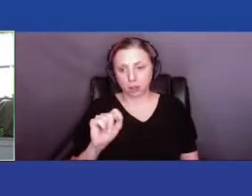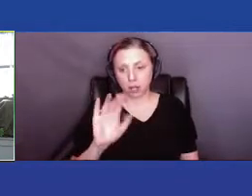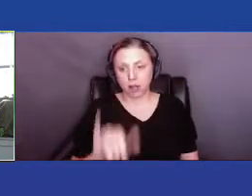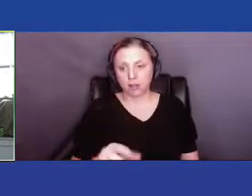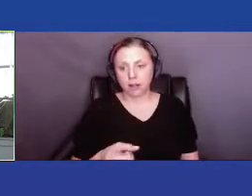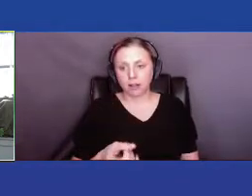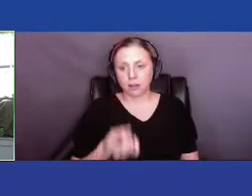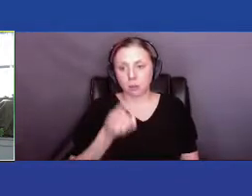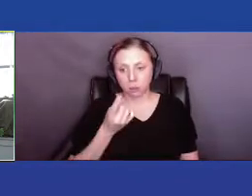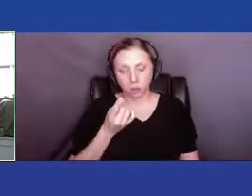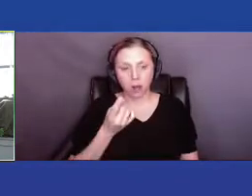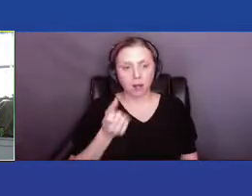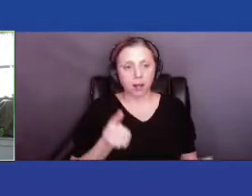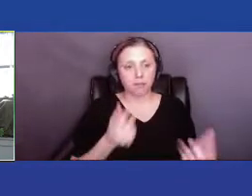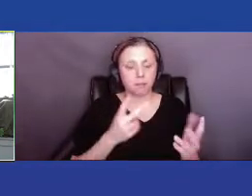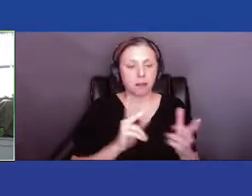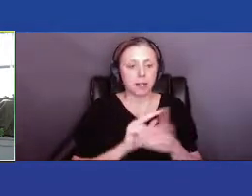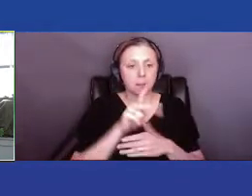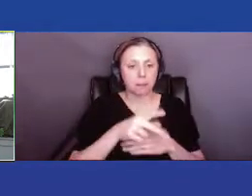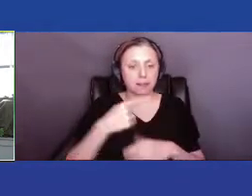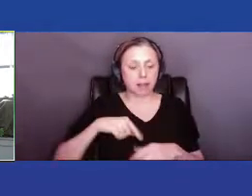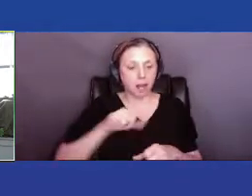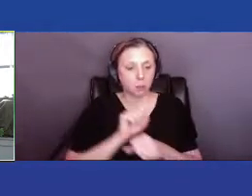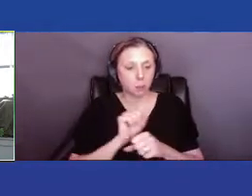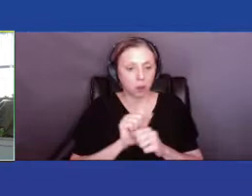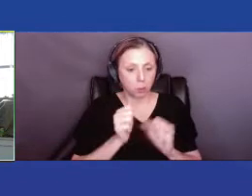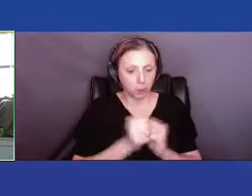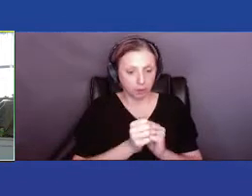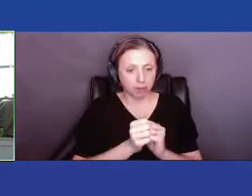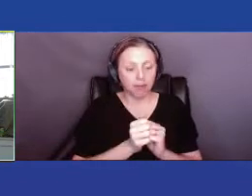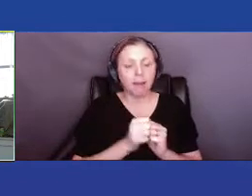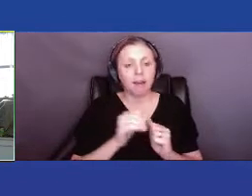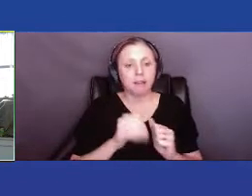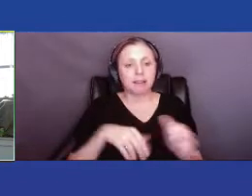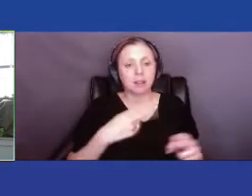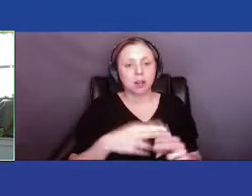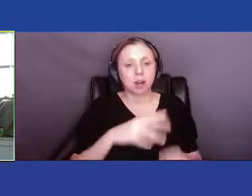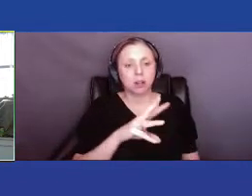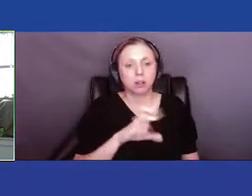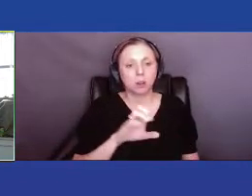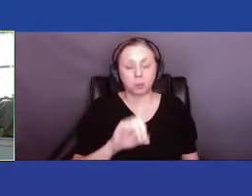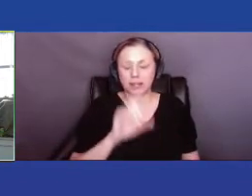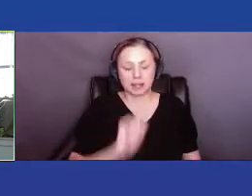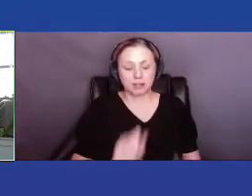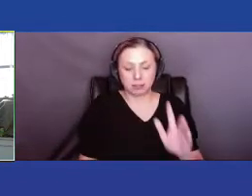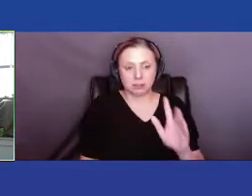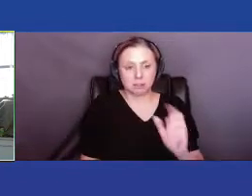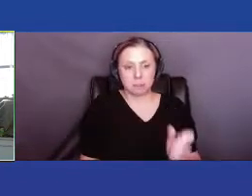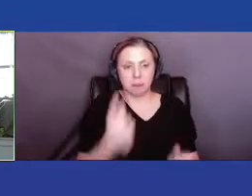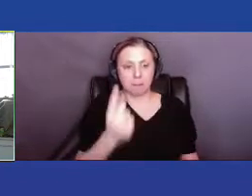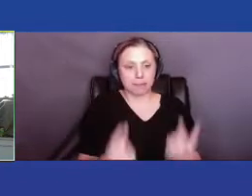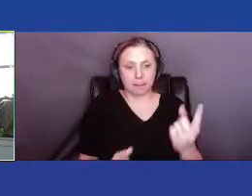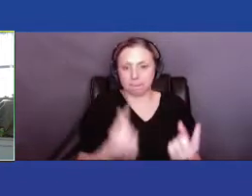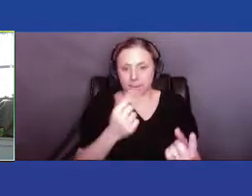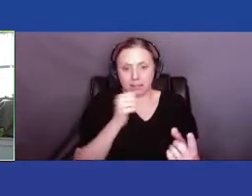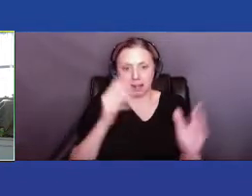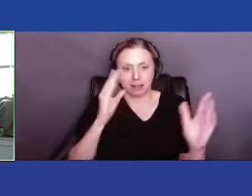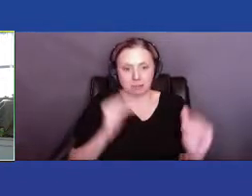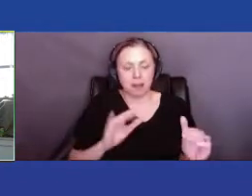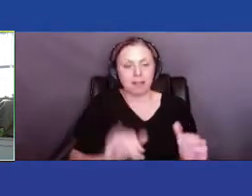plants I work with, the spontaneous urban plants that we call weeds. This one happens to be called common plantain.